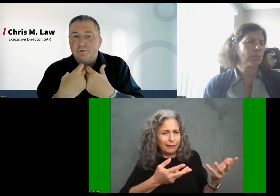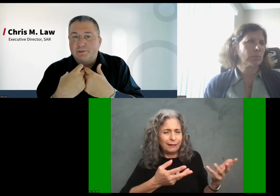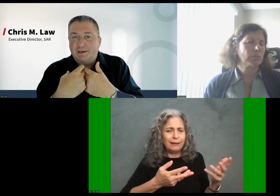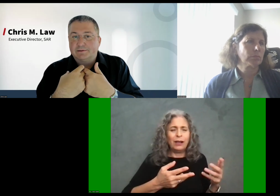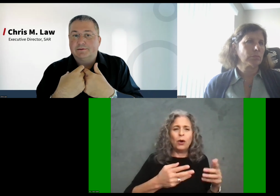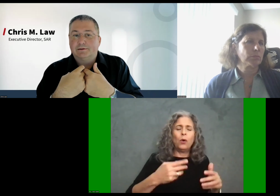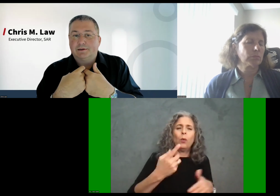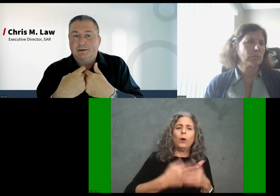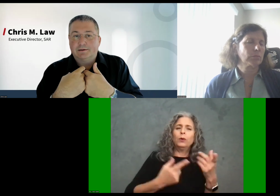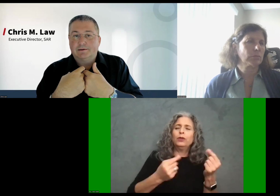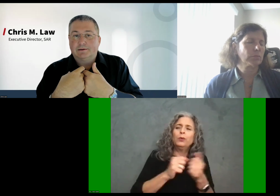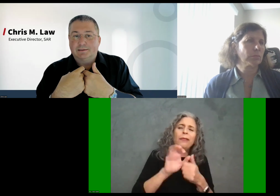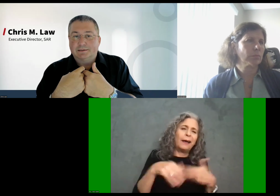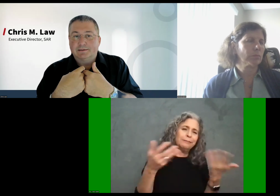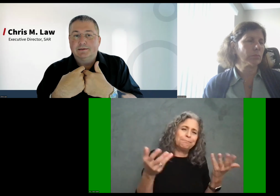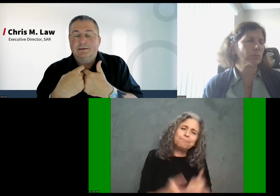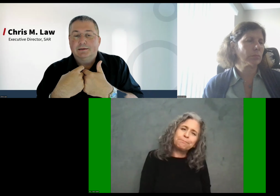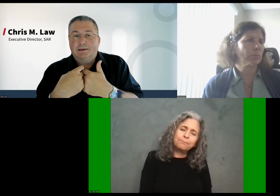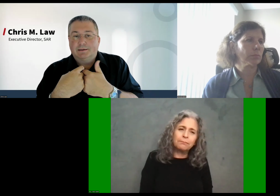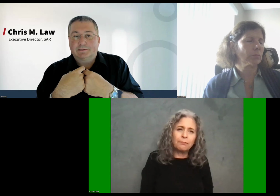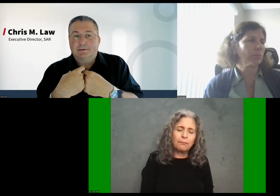then do with that uh, as